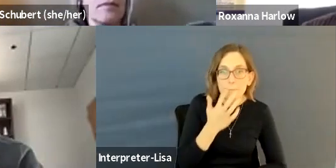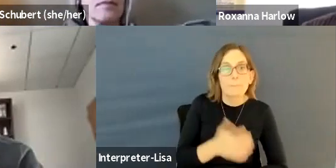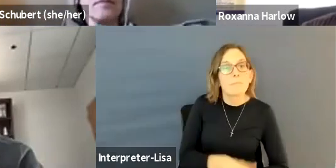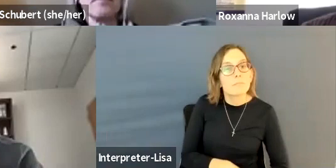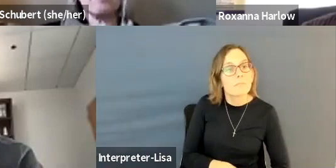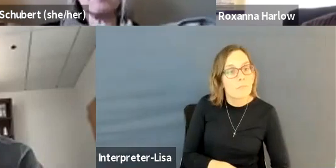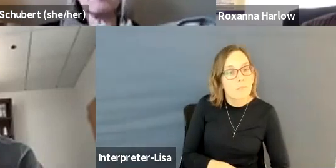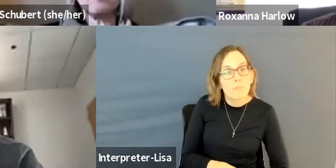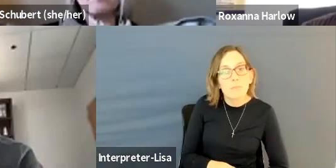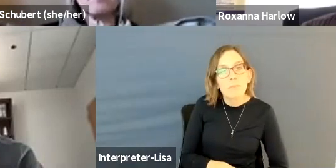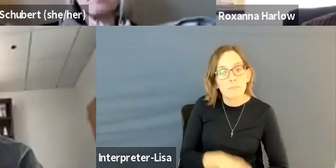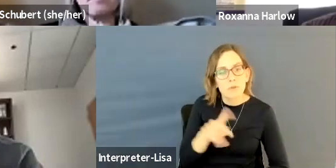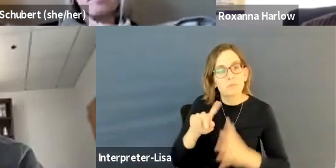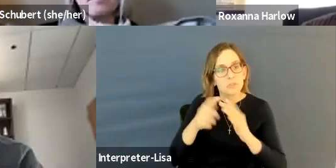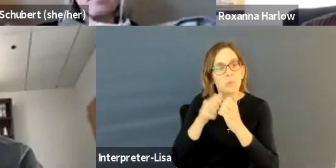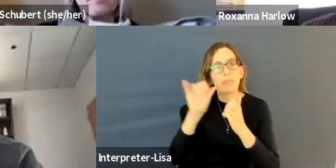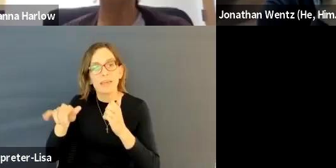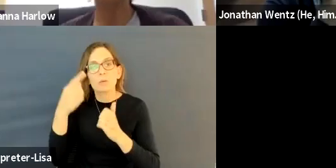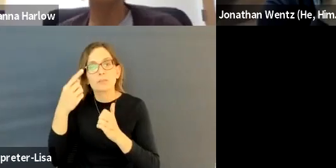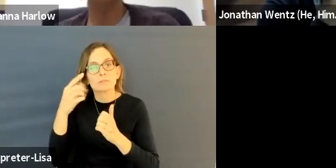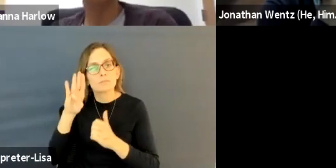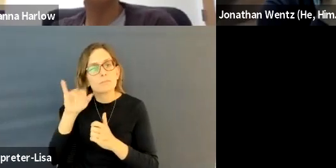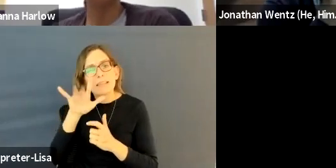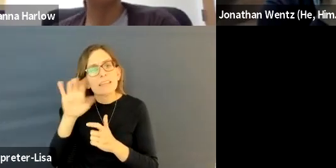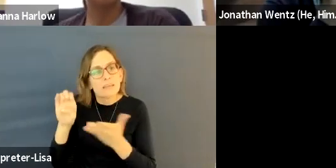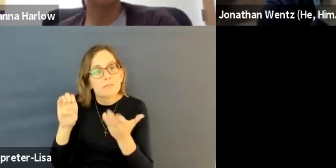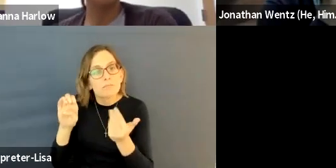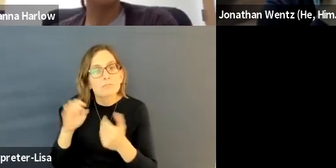Let's say that one. Let's, Bailey.